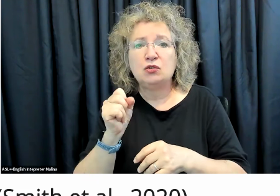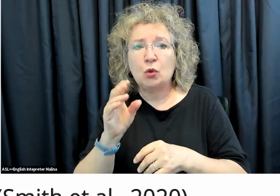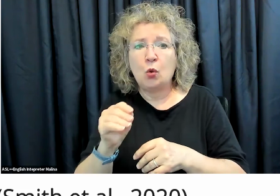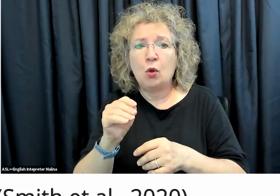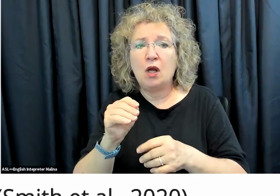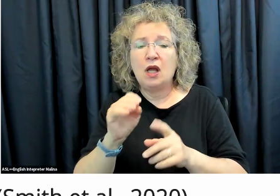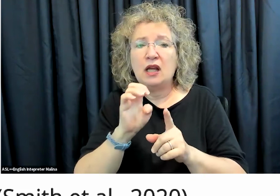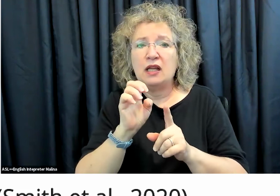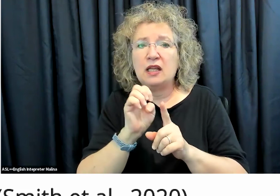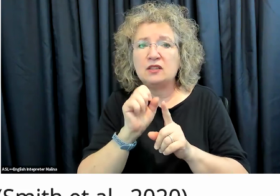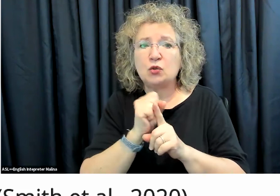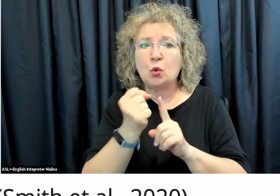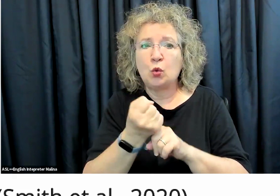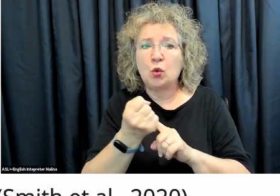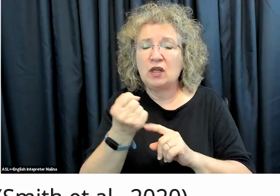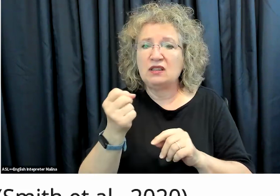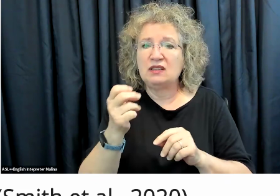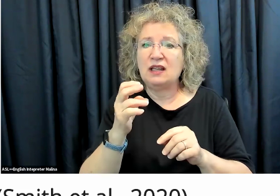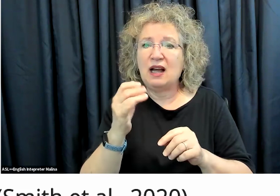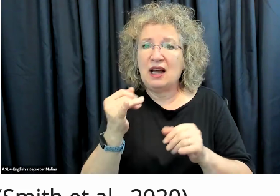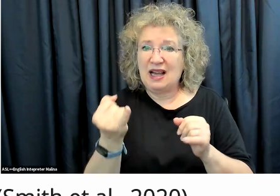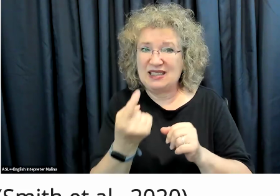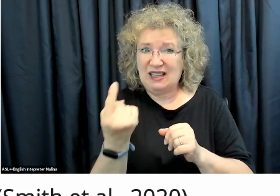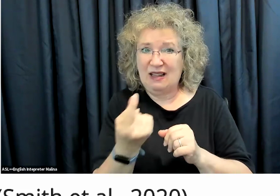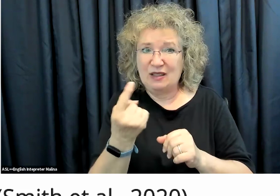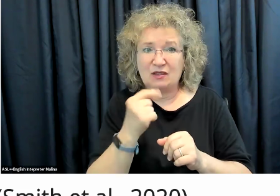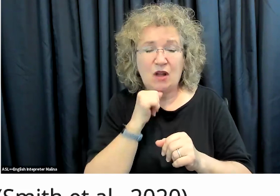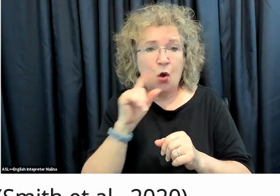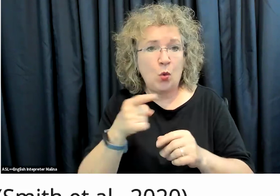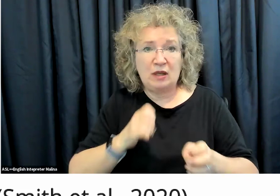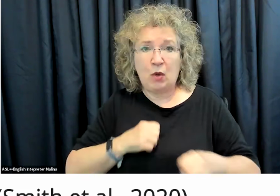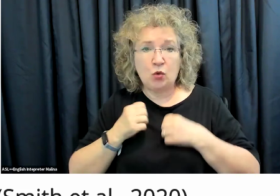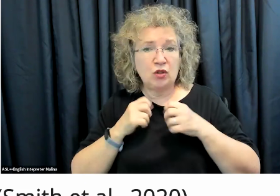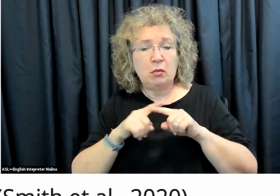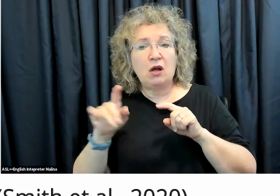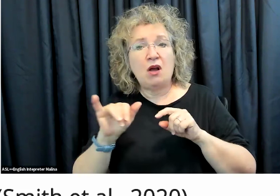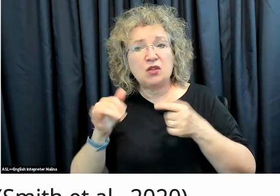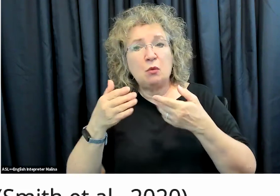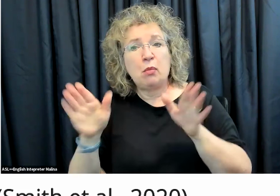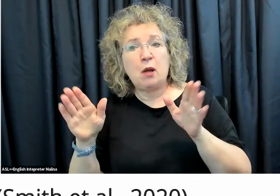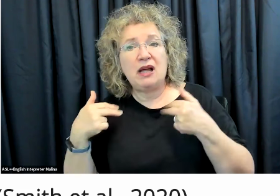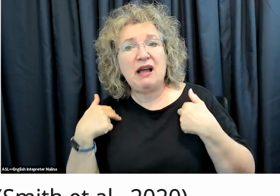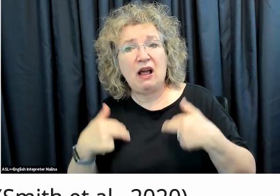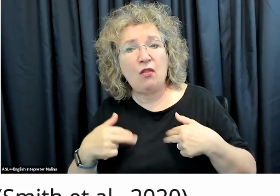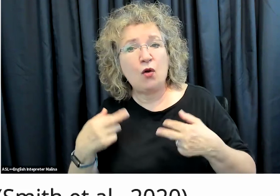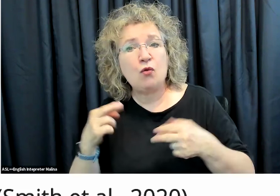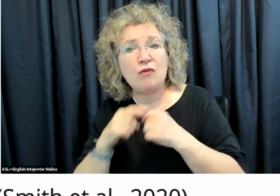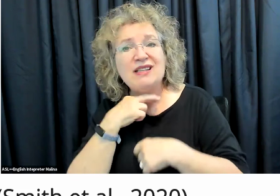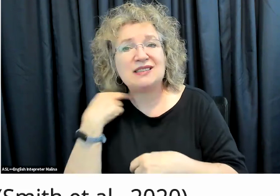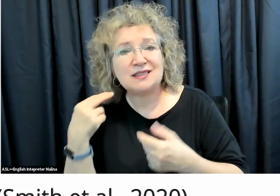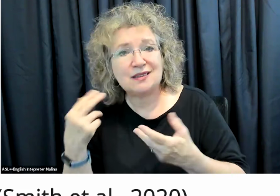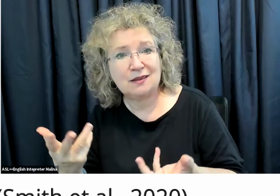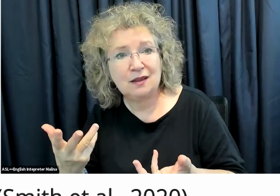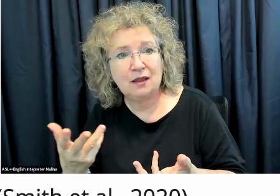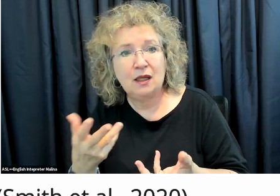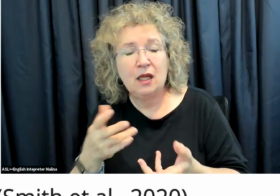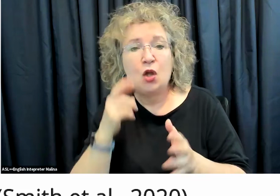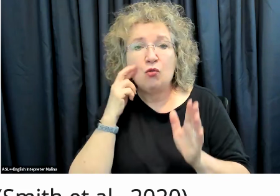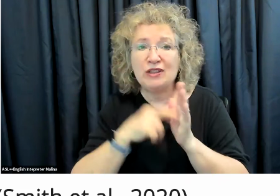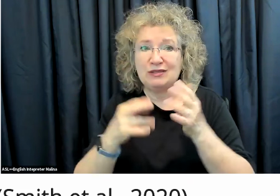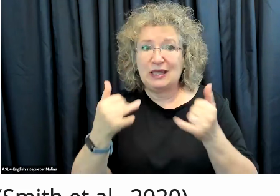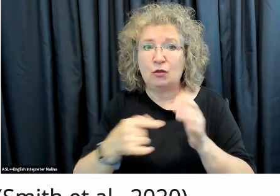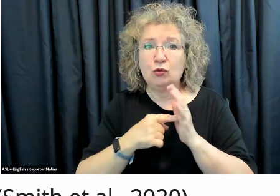approximately 25% of community-dwelling Americans aged 65 and older are socially isolated,